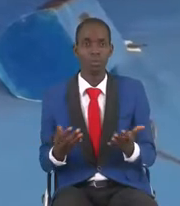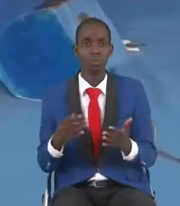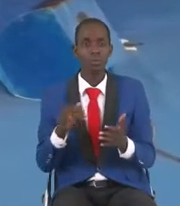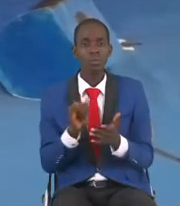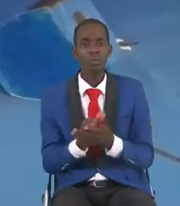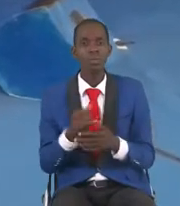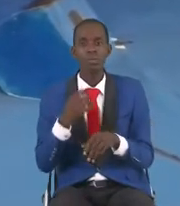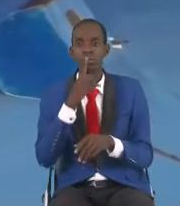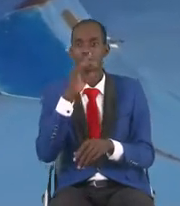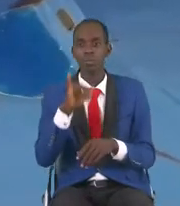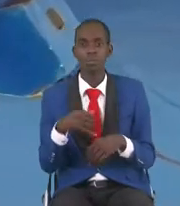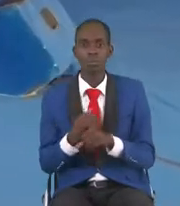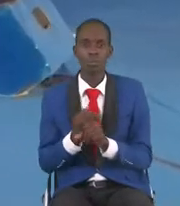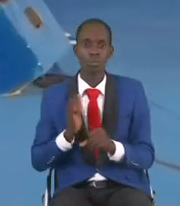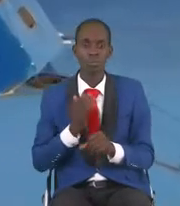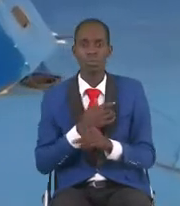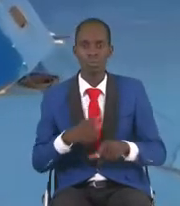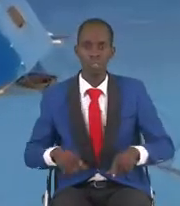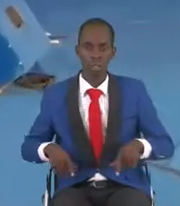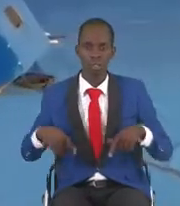our life distilled,